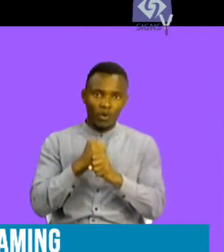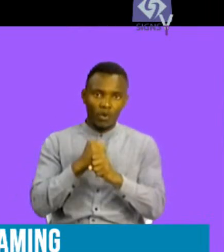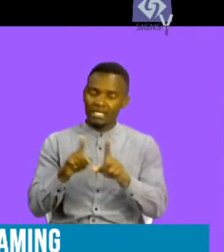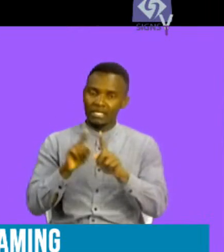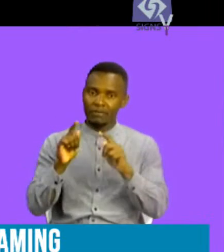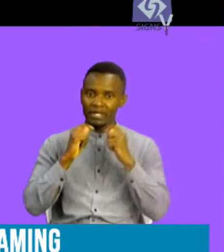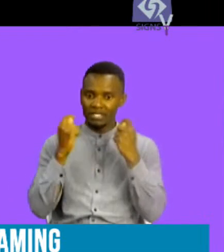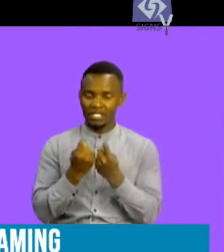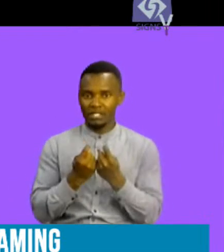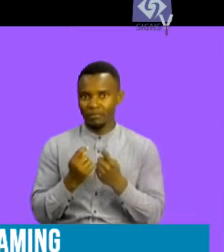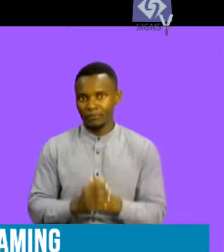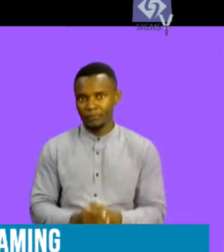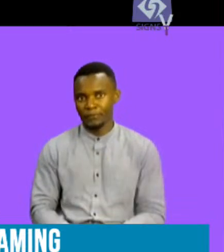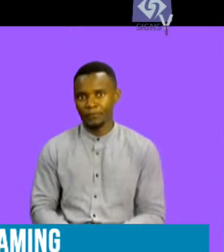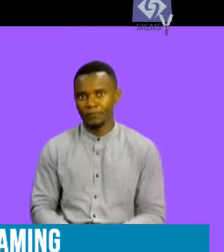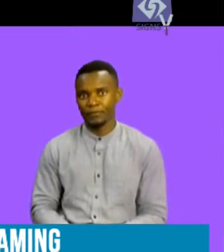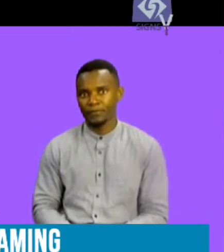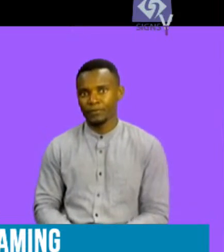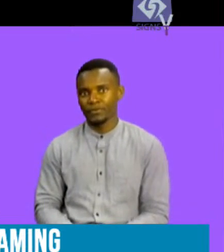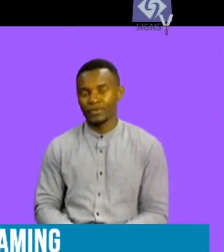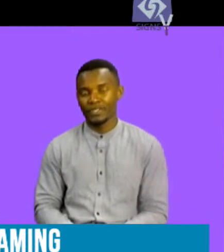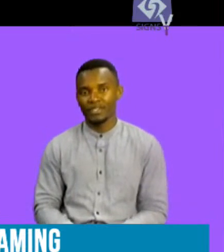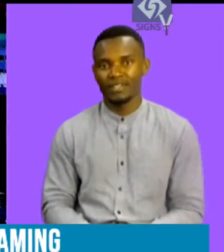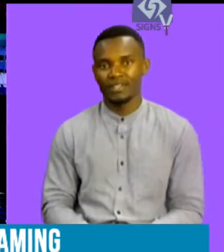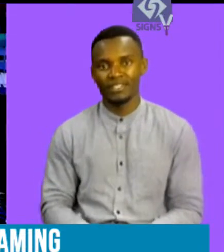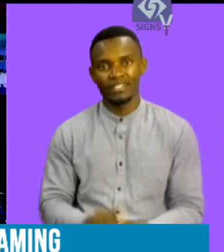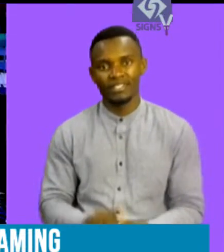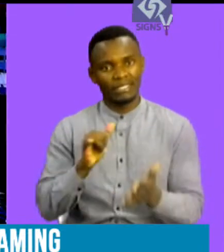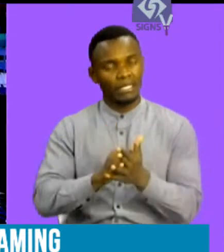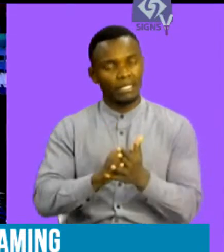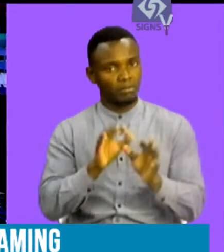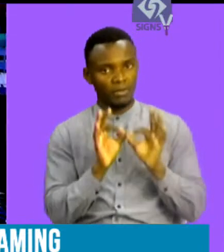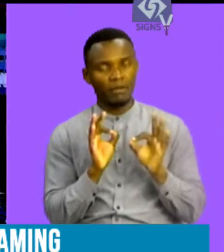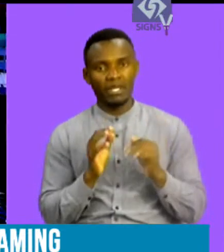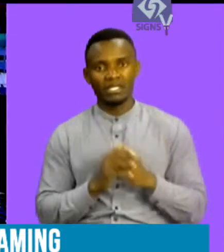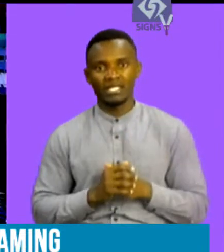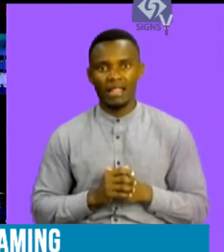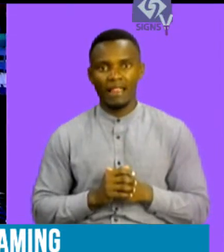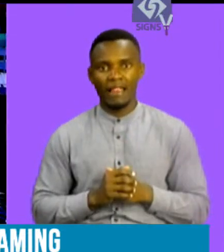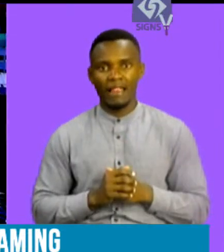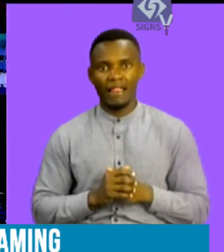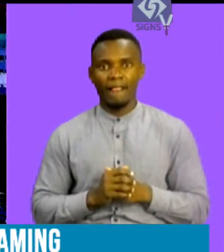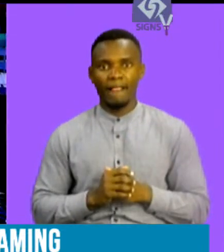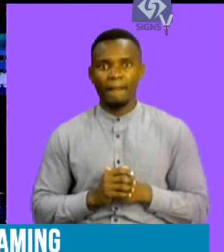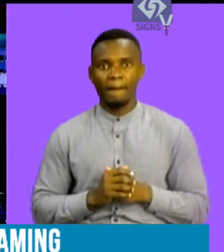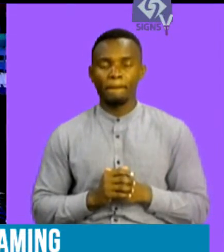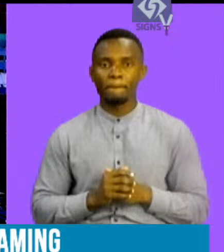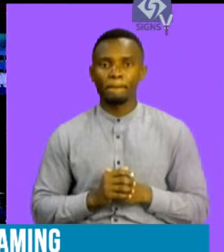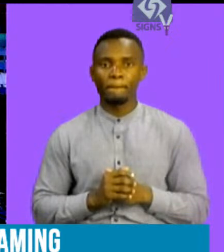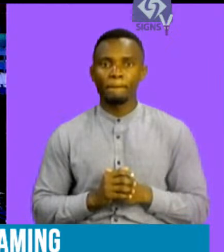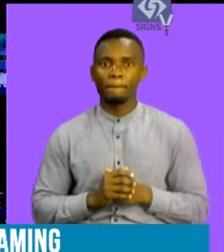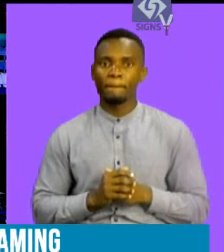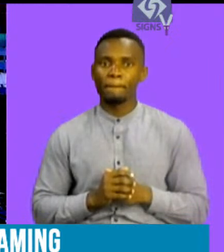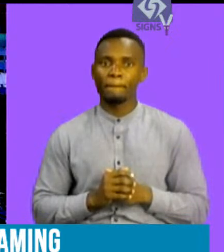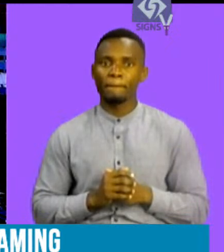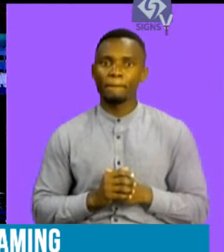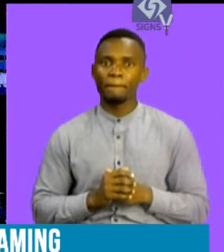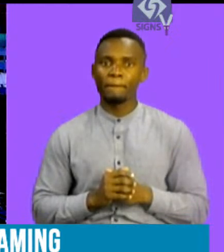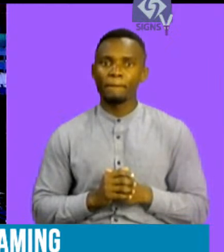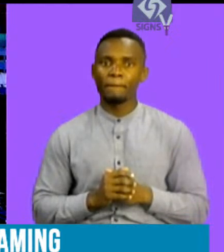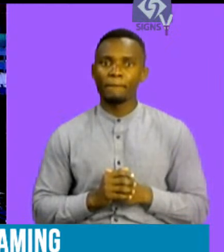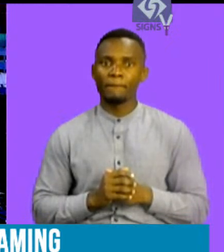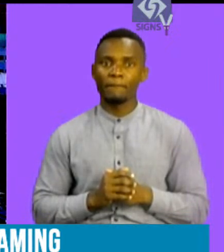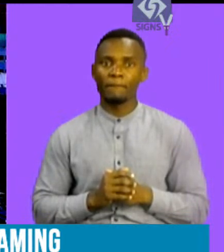together. That is quite a mouthful, and Madam Catherine, if you have something to say, probably could chime in. But Mr. Kabanya, that